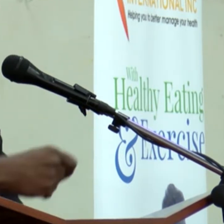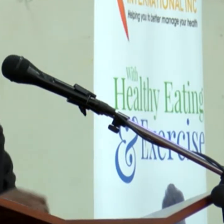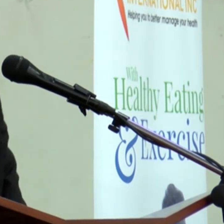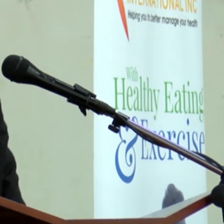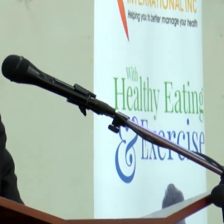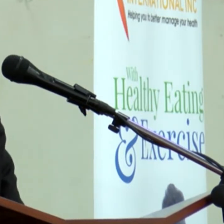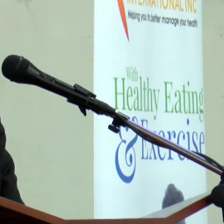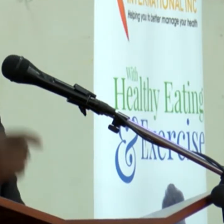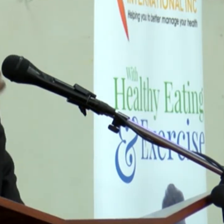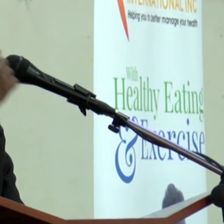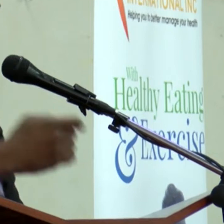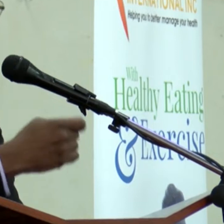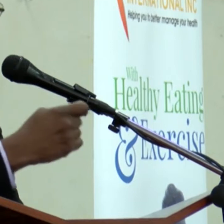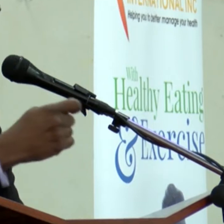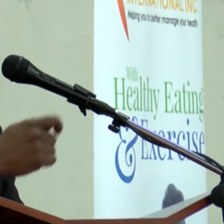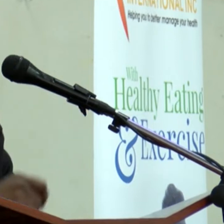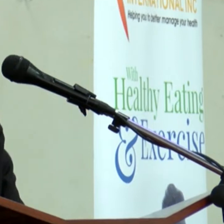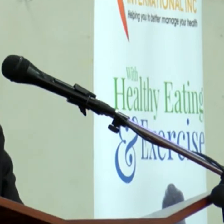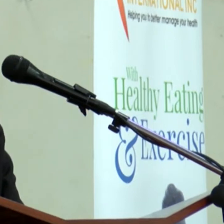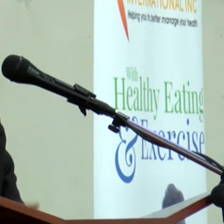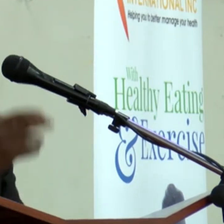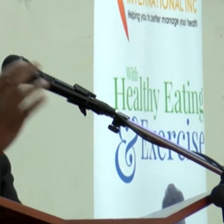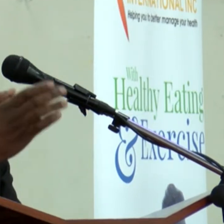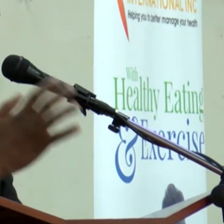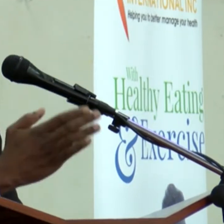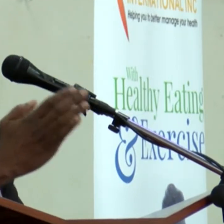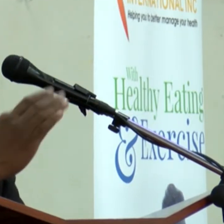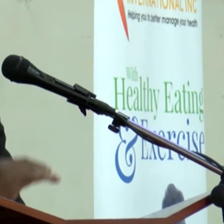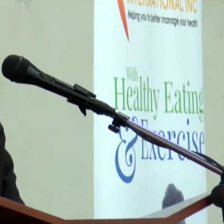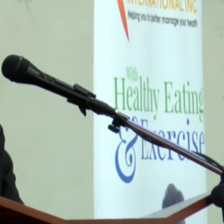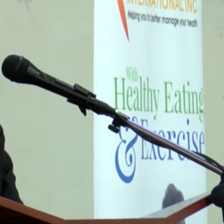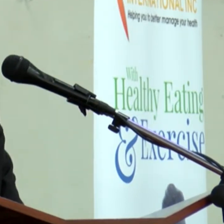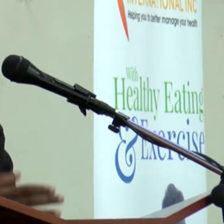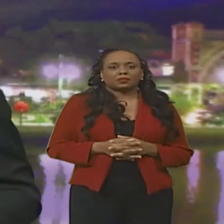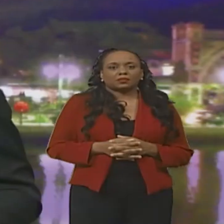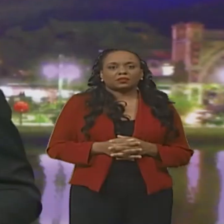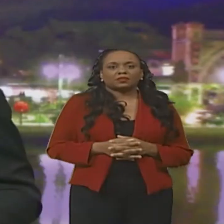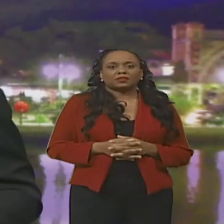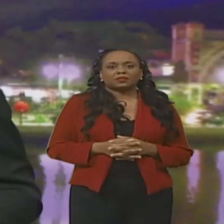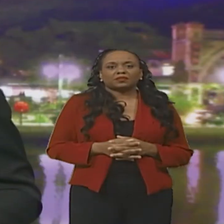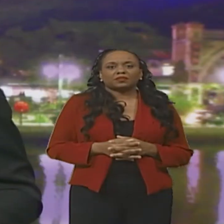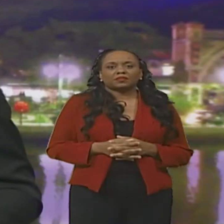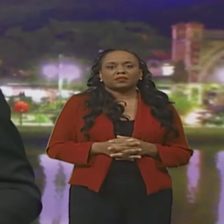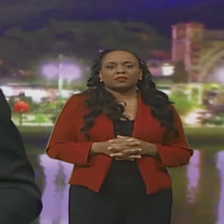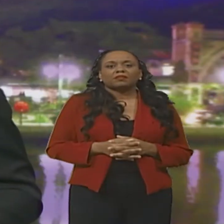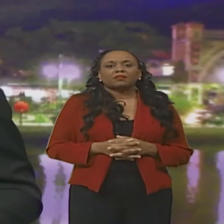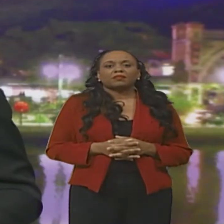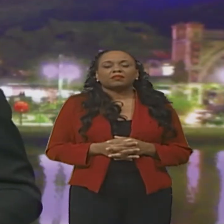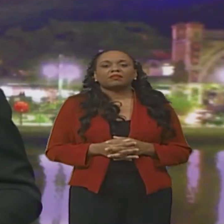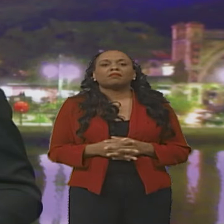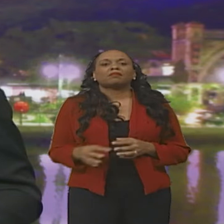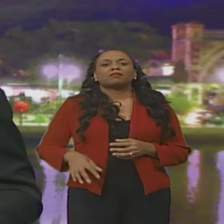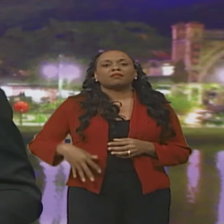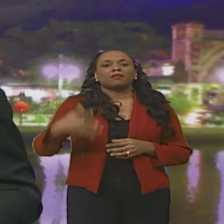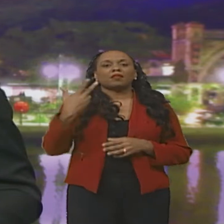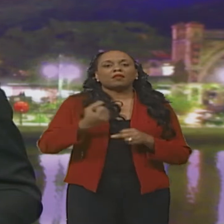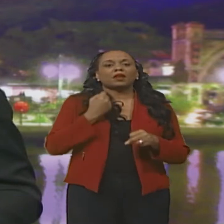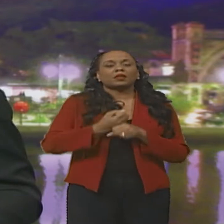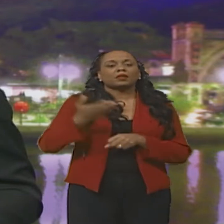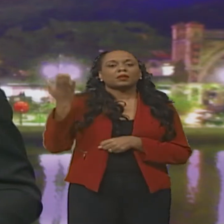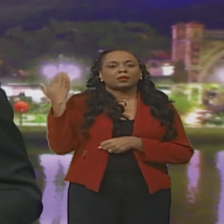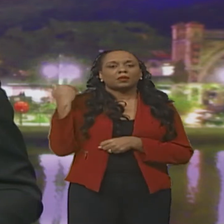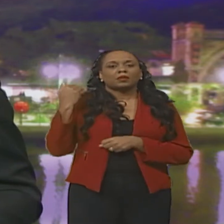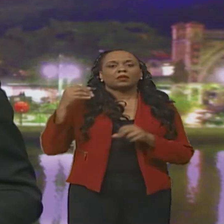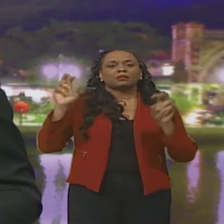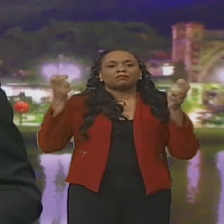same vendors can still make a living by selling healthy things. 3 years after its start, the Farmer Wellness